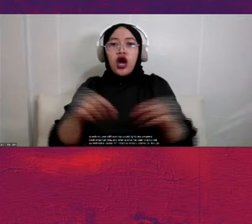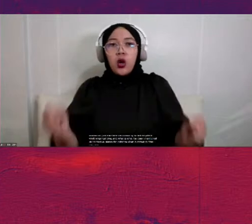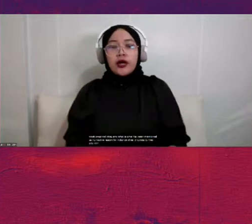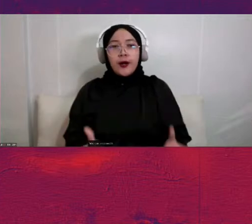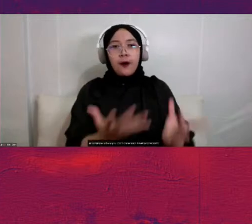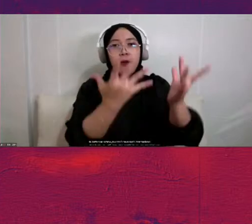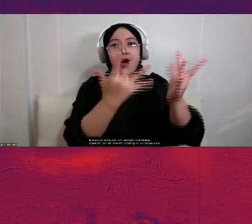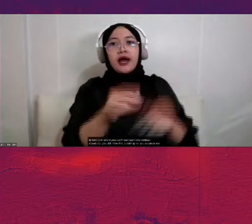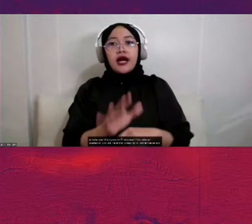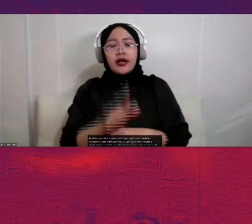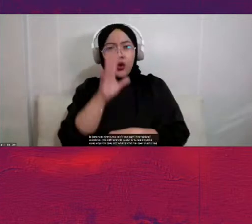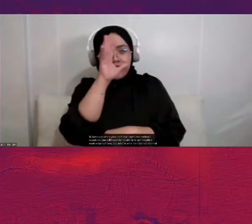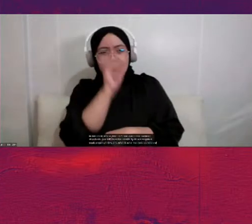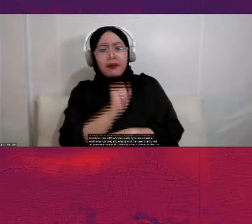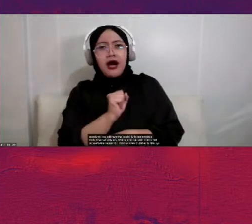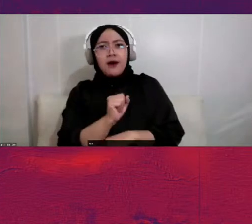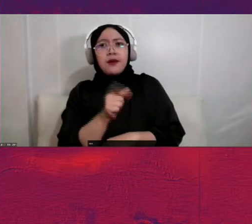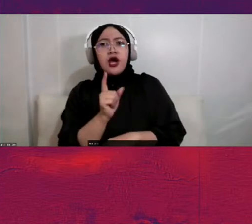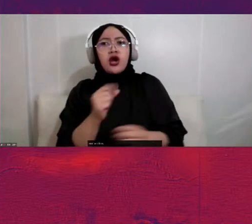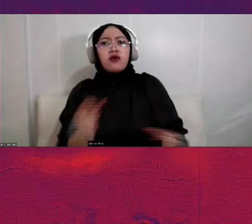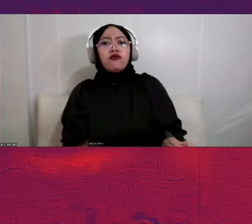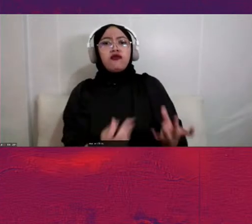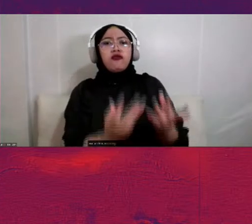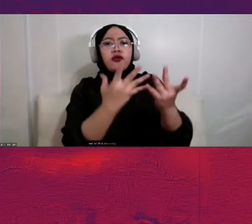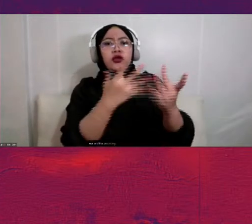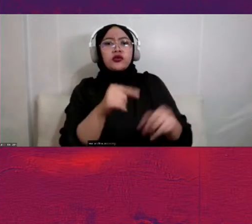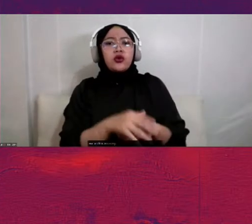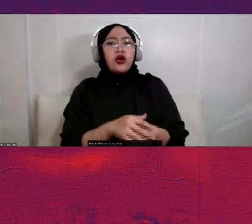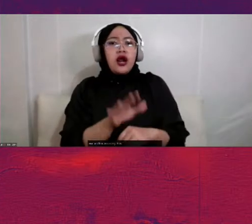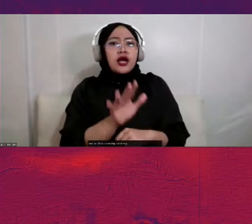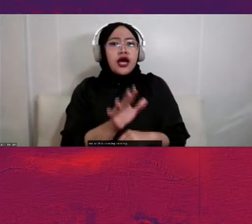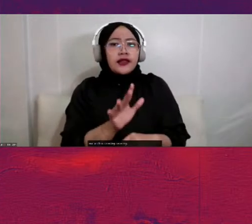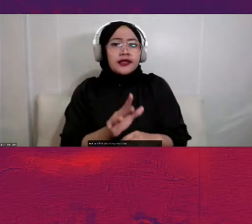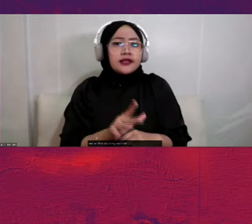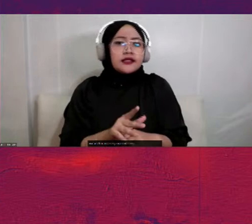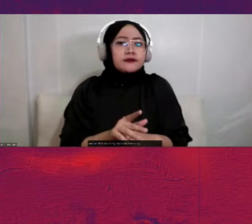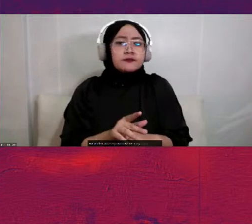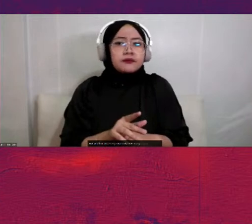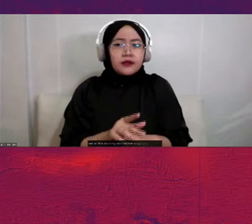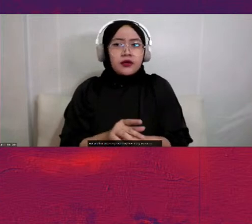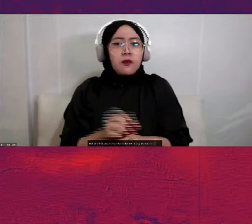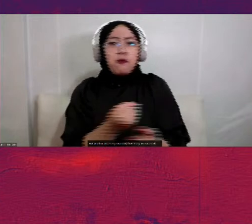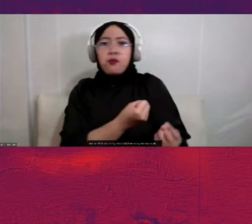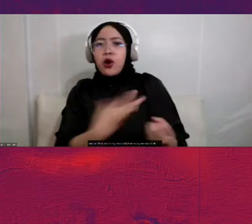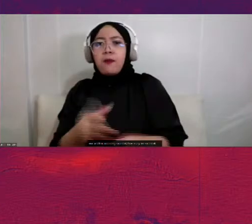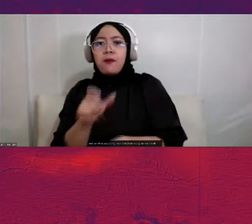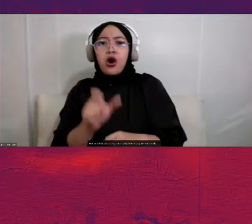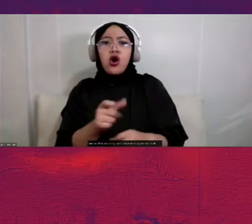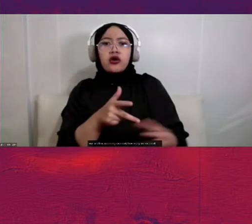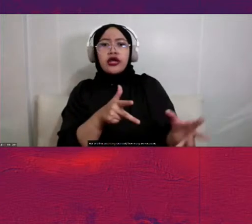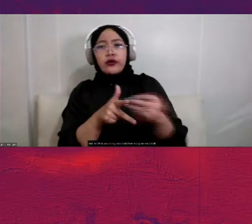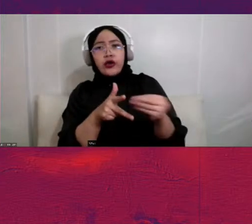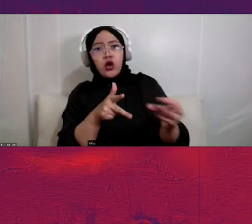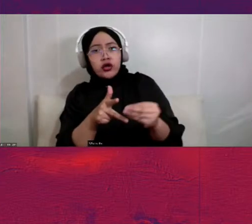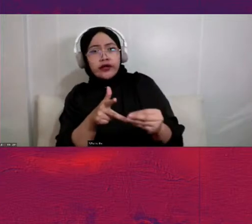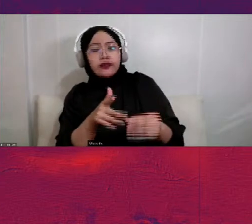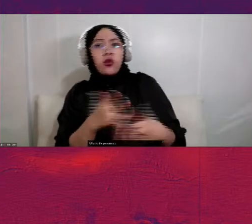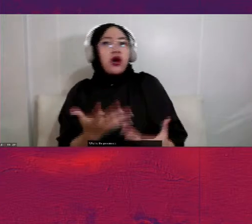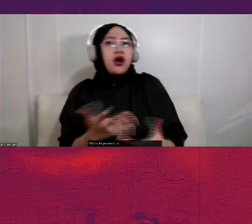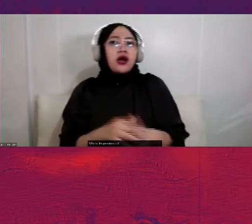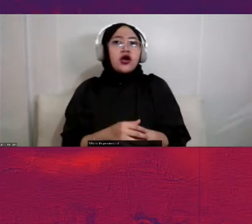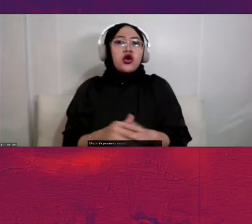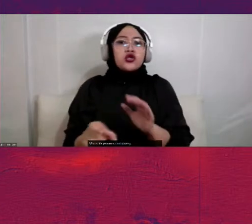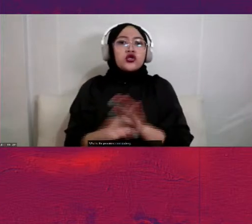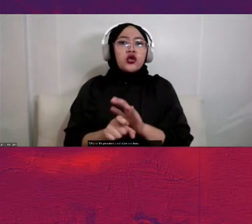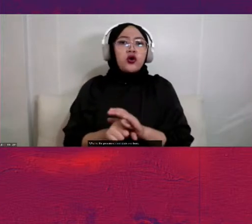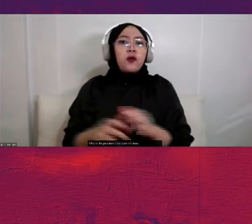can understand where are wildfires recorded, how many are recorded, what is the prevalence in